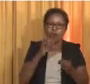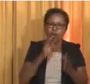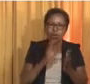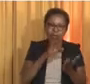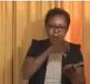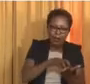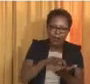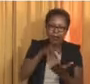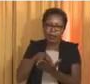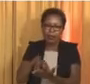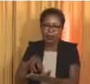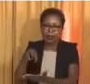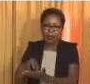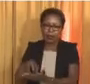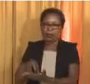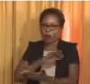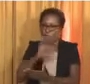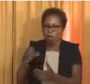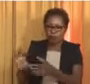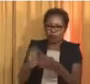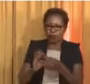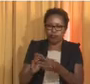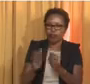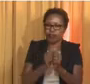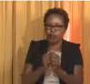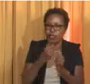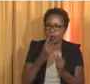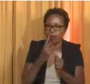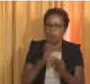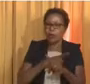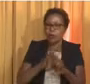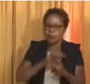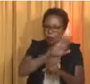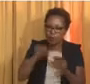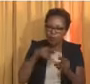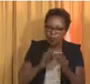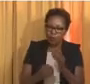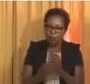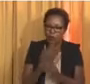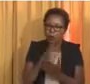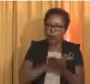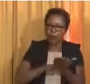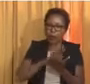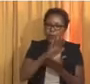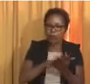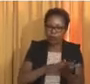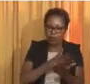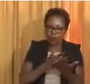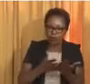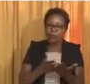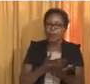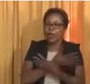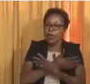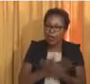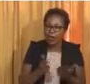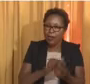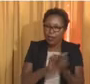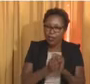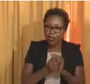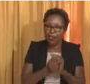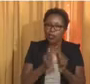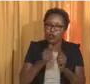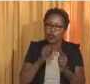amendment forms part of the basic structure. Further, that any amendment to these